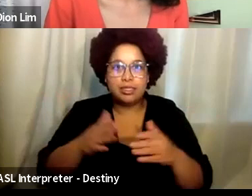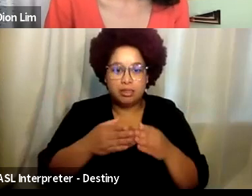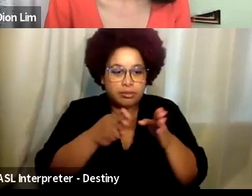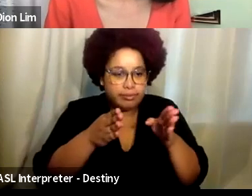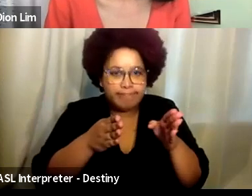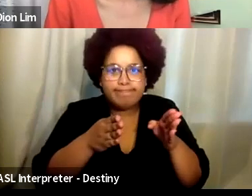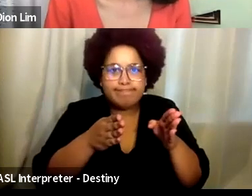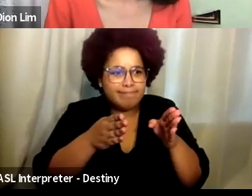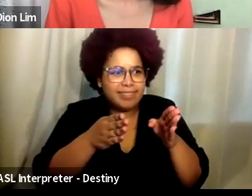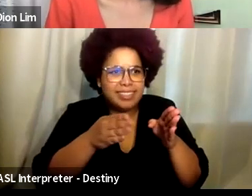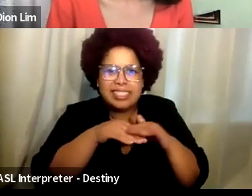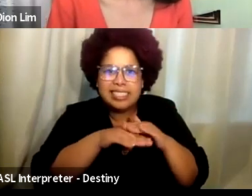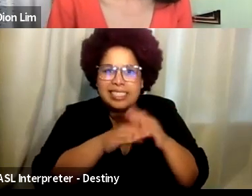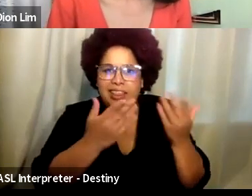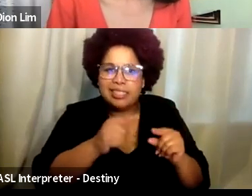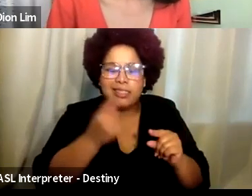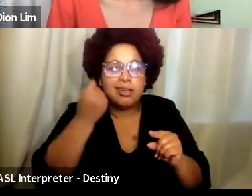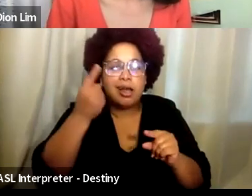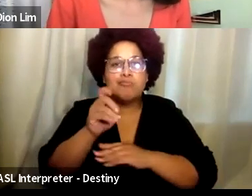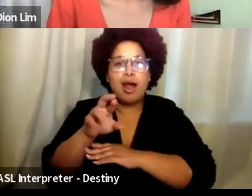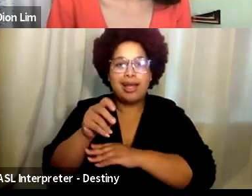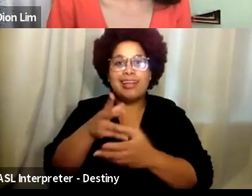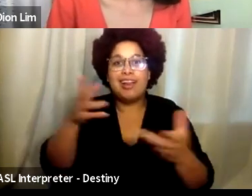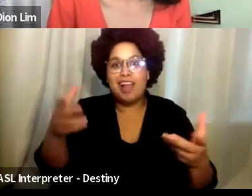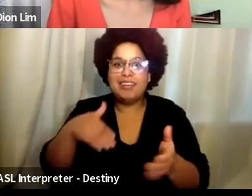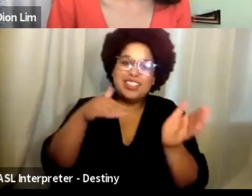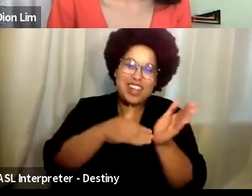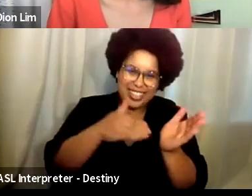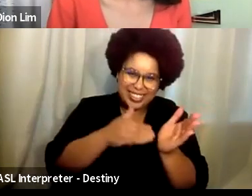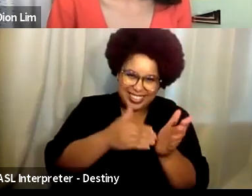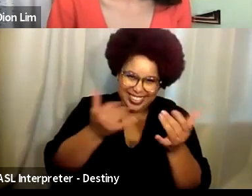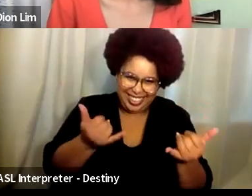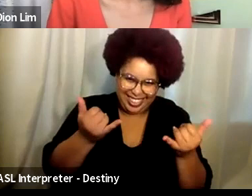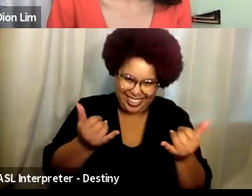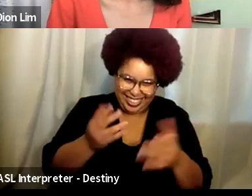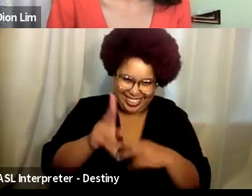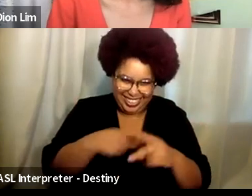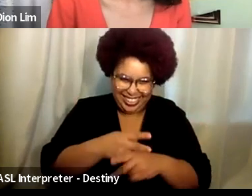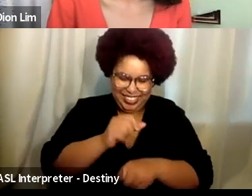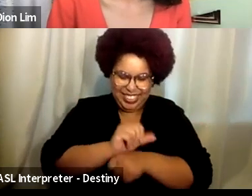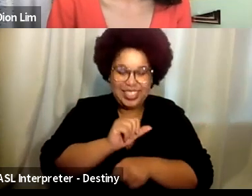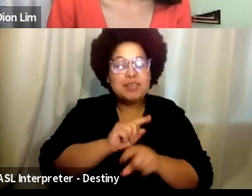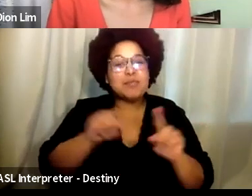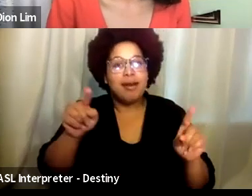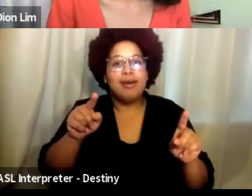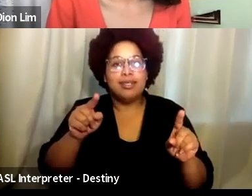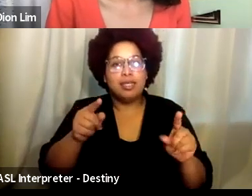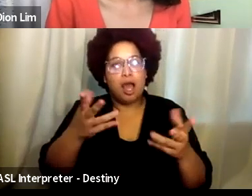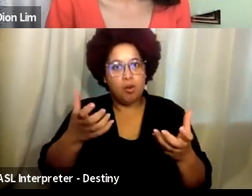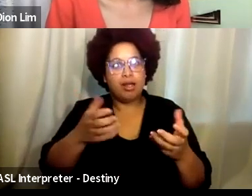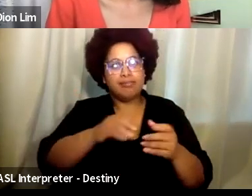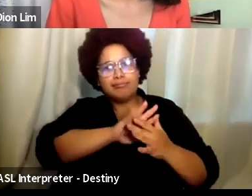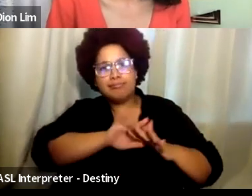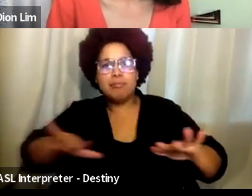right? And so you only get those, like I'm sure Brian's getting a lot of doctor stuff and a lot of, you know, it's like, it just comes through, but you like, I want to be able to play a lot of